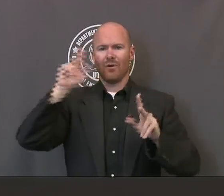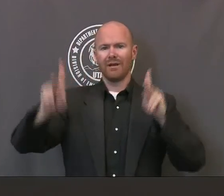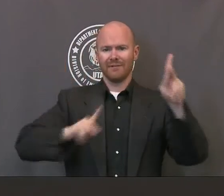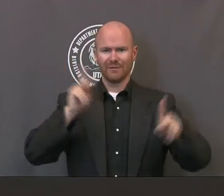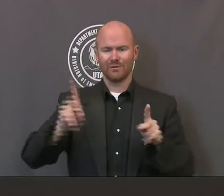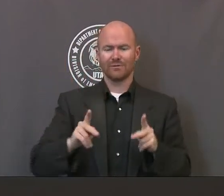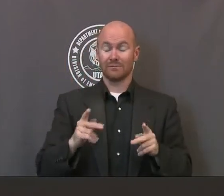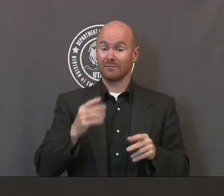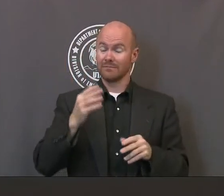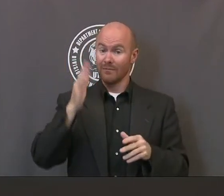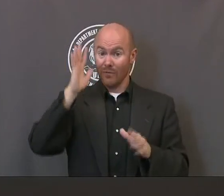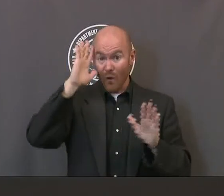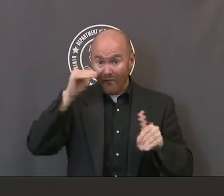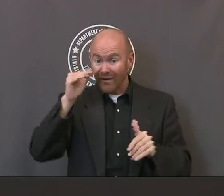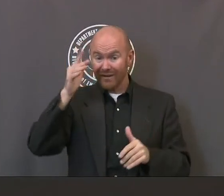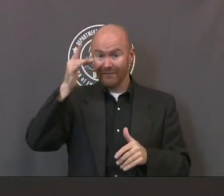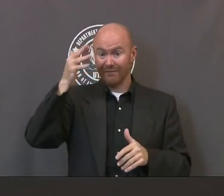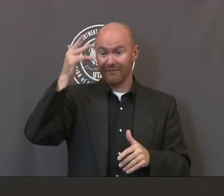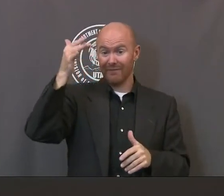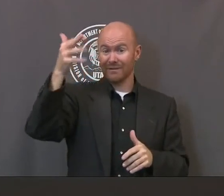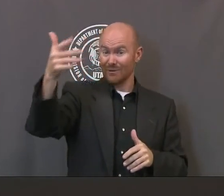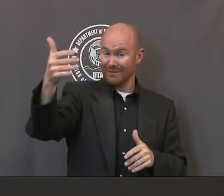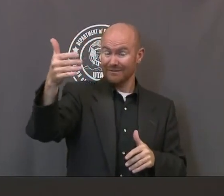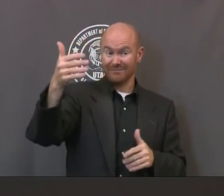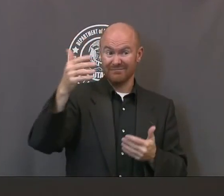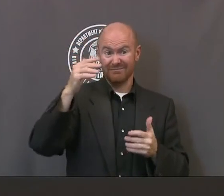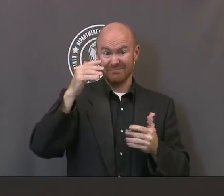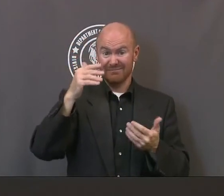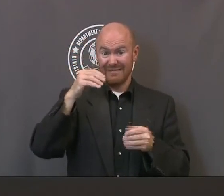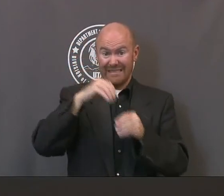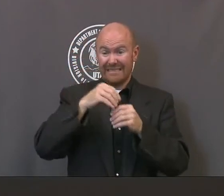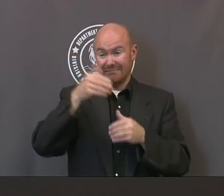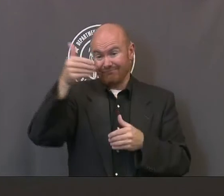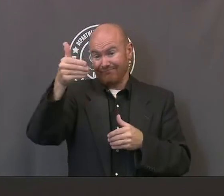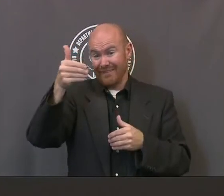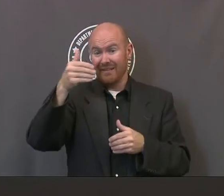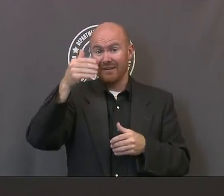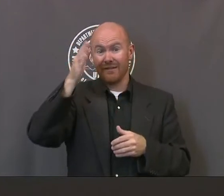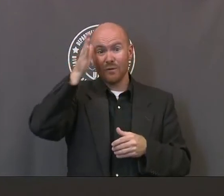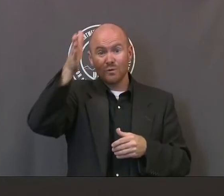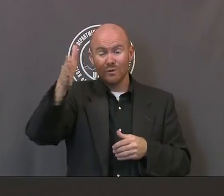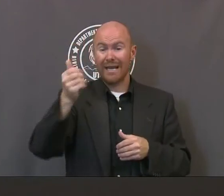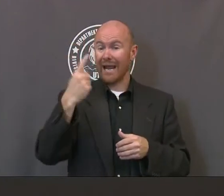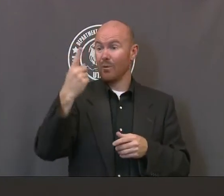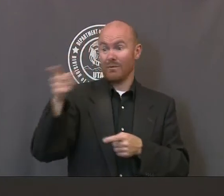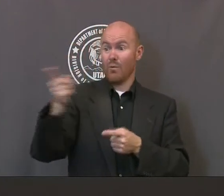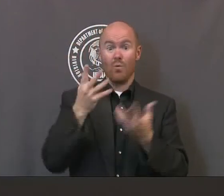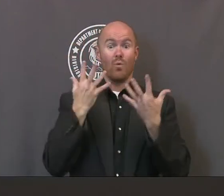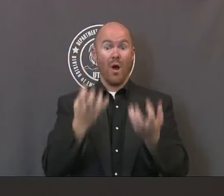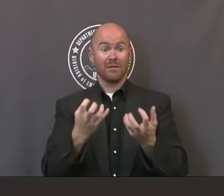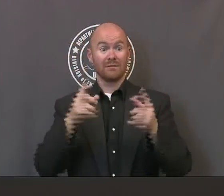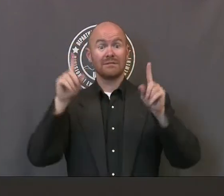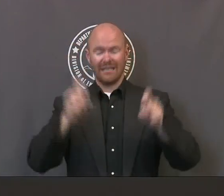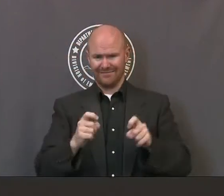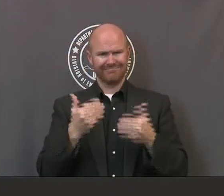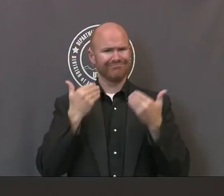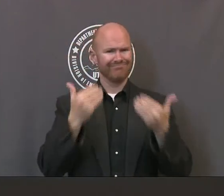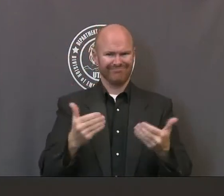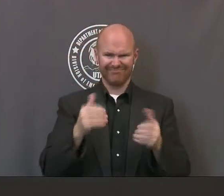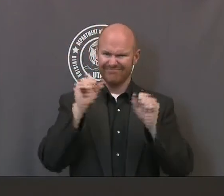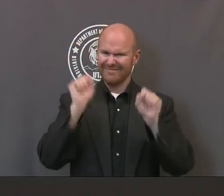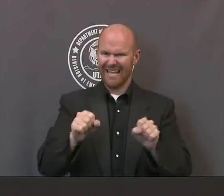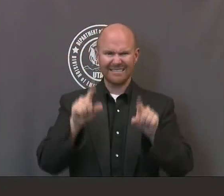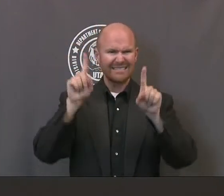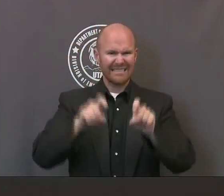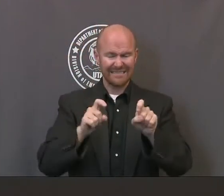eventually, down the road, hopefully the very near future, anybody that wants to be tested can be tested, and the constraint points that